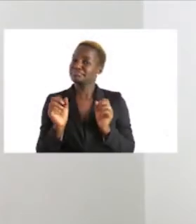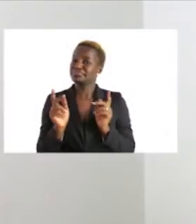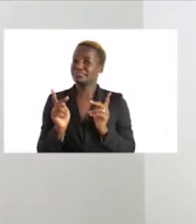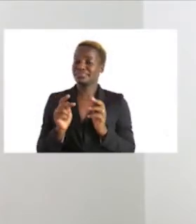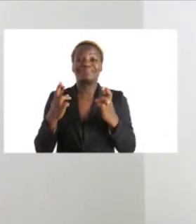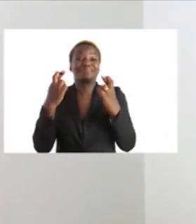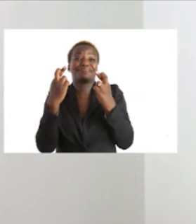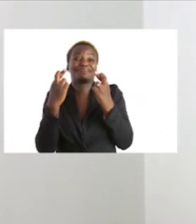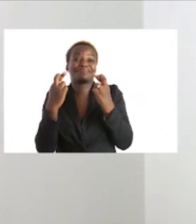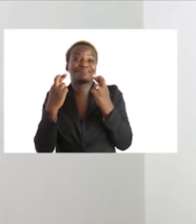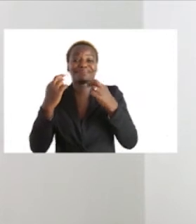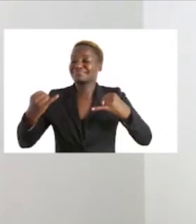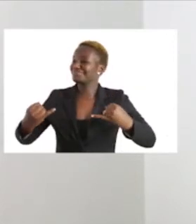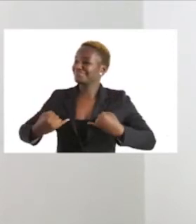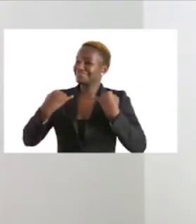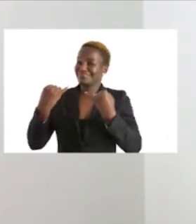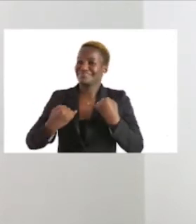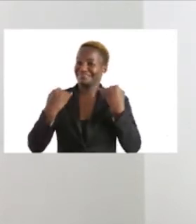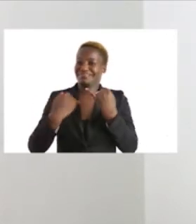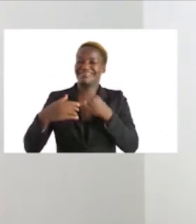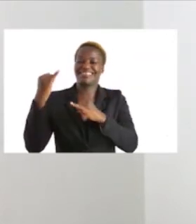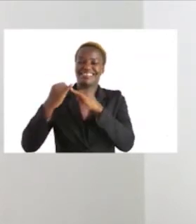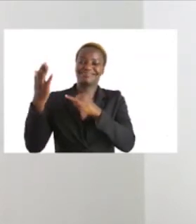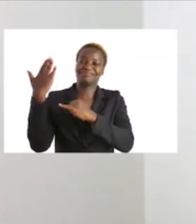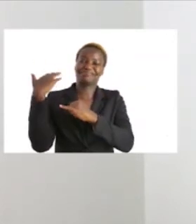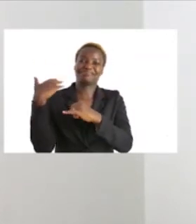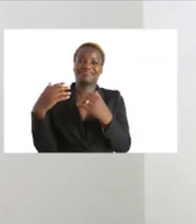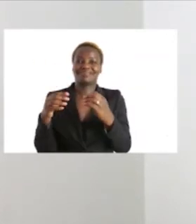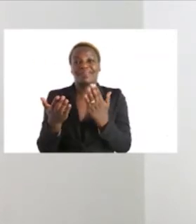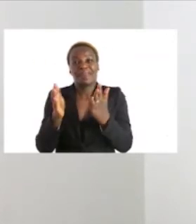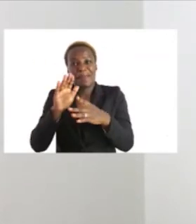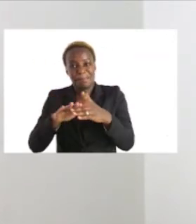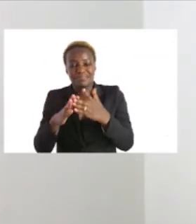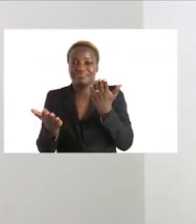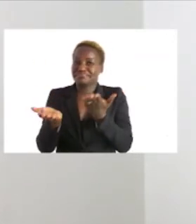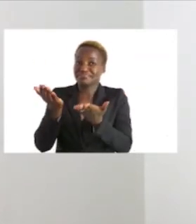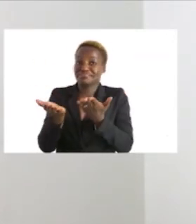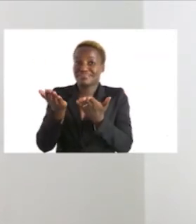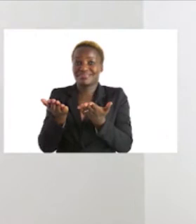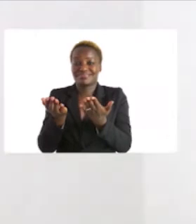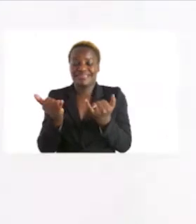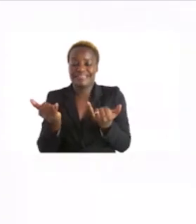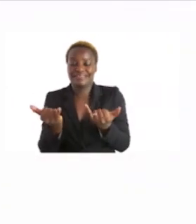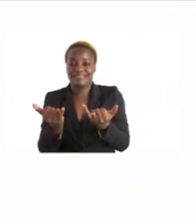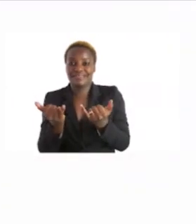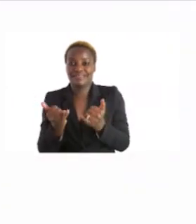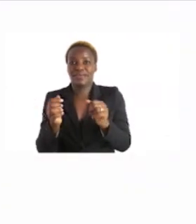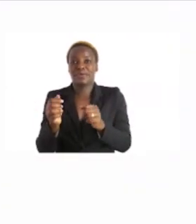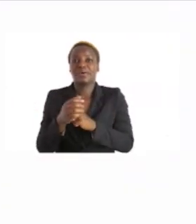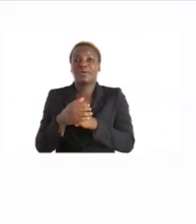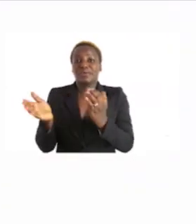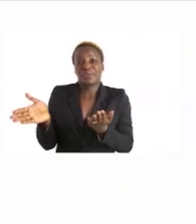I hope you've enjoyed our previous lesson regarding comparisons. Now turn to page 7.